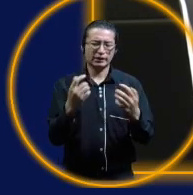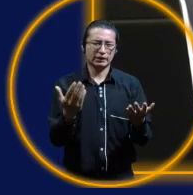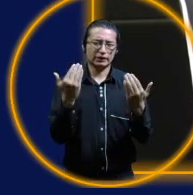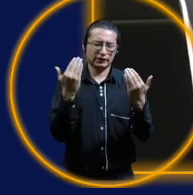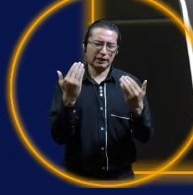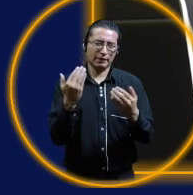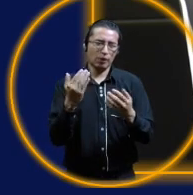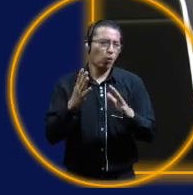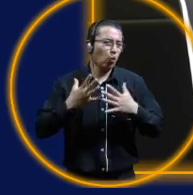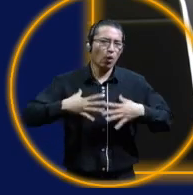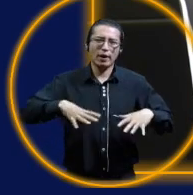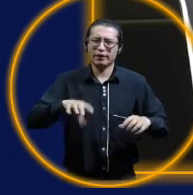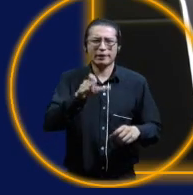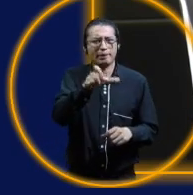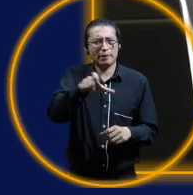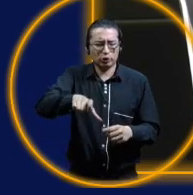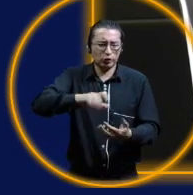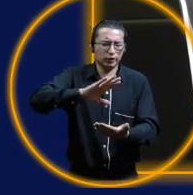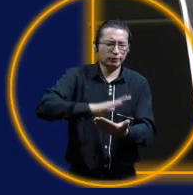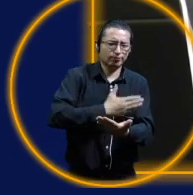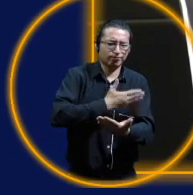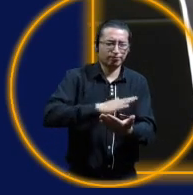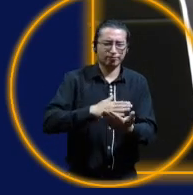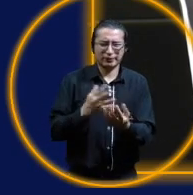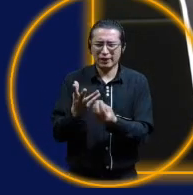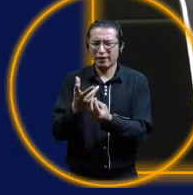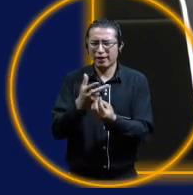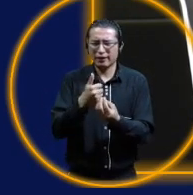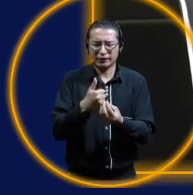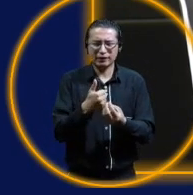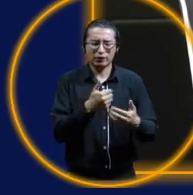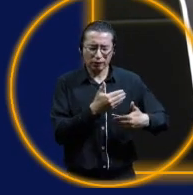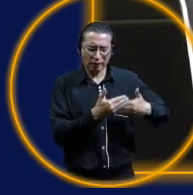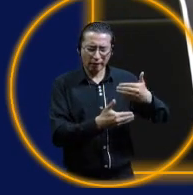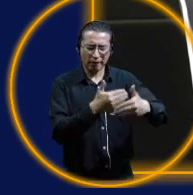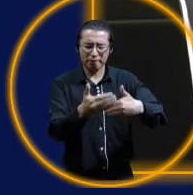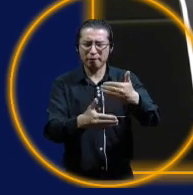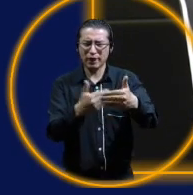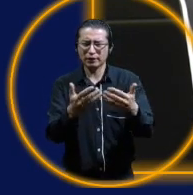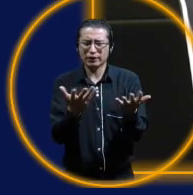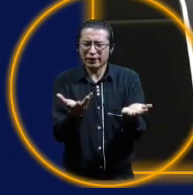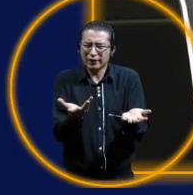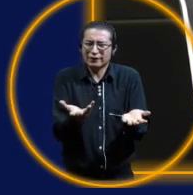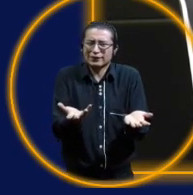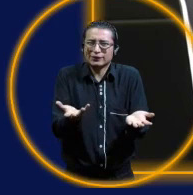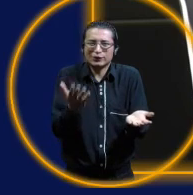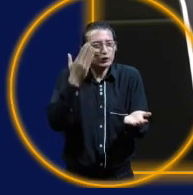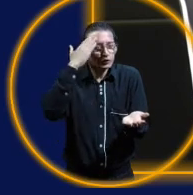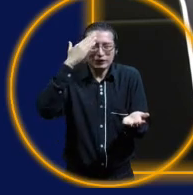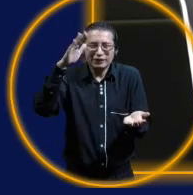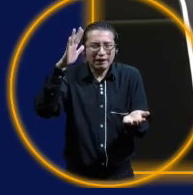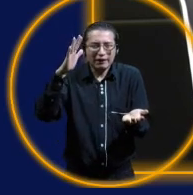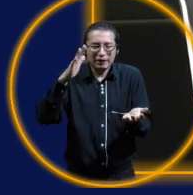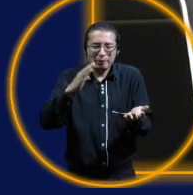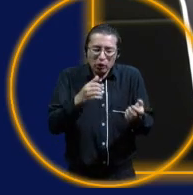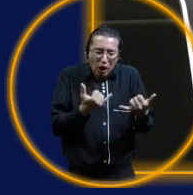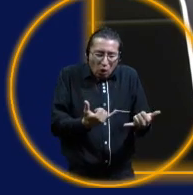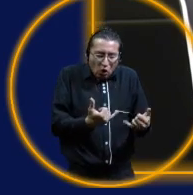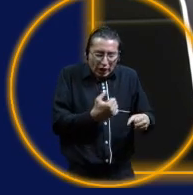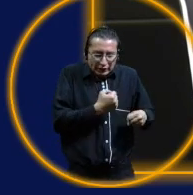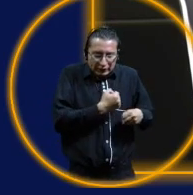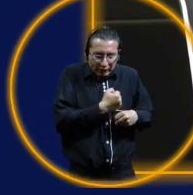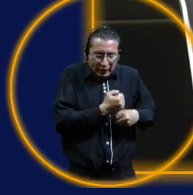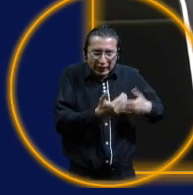take first steps, take those first actions. You have no idea like what's gonna happen. And also try not to be